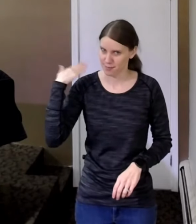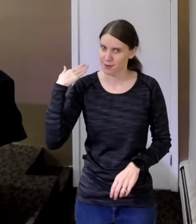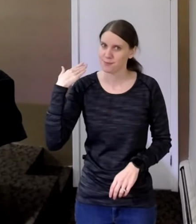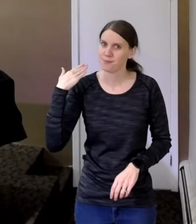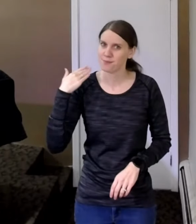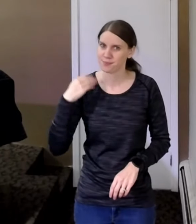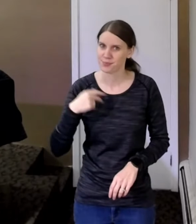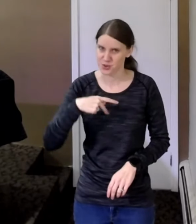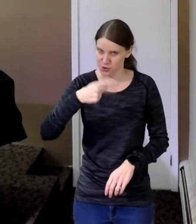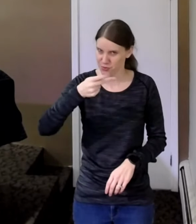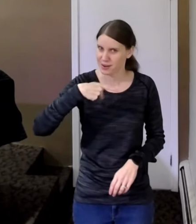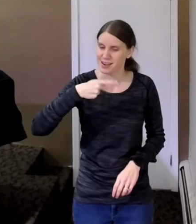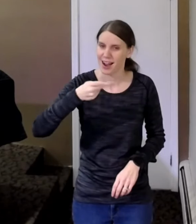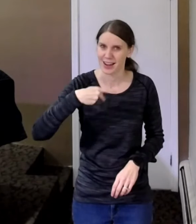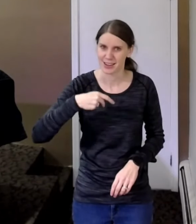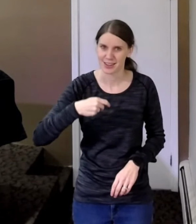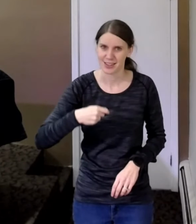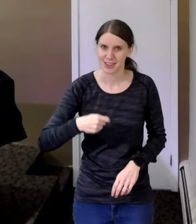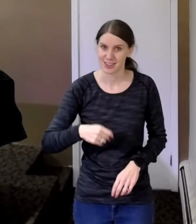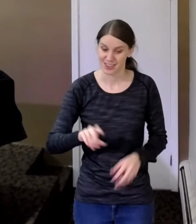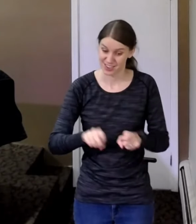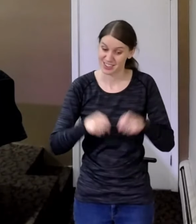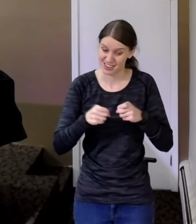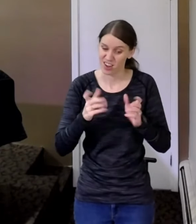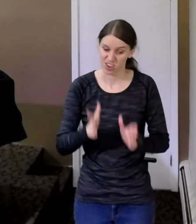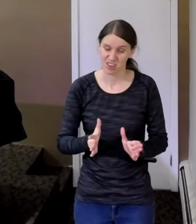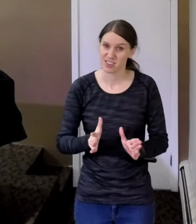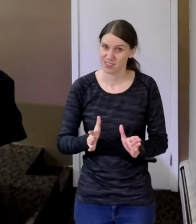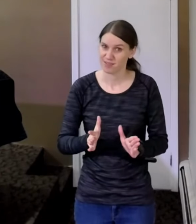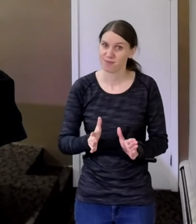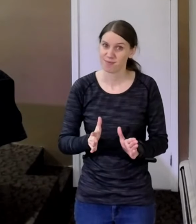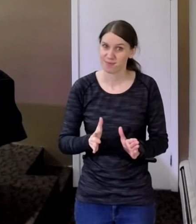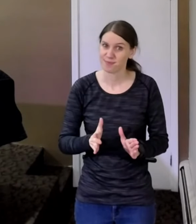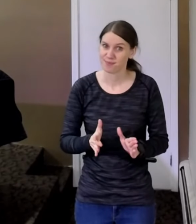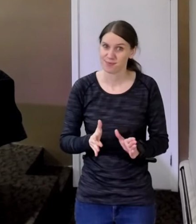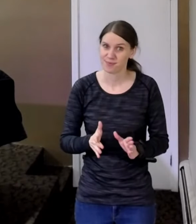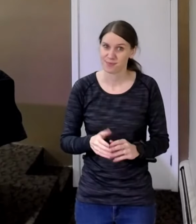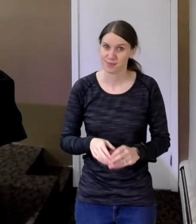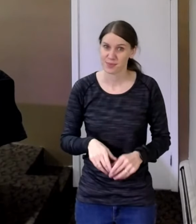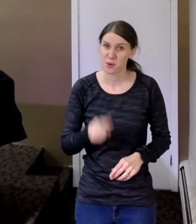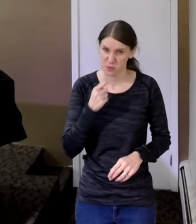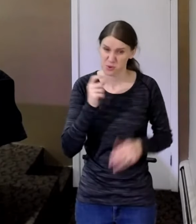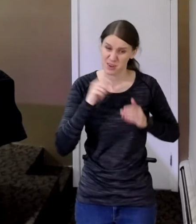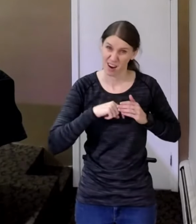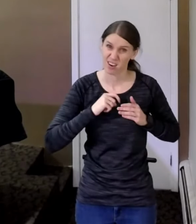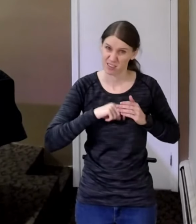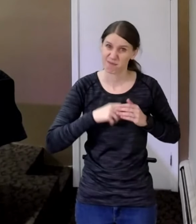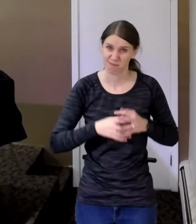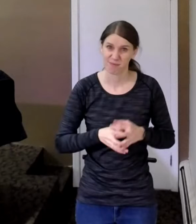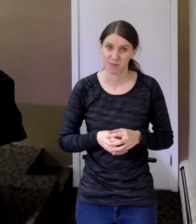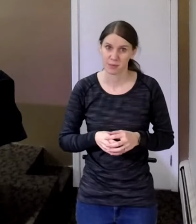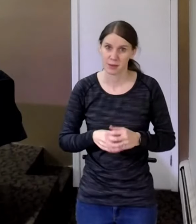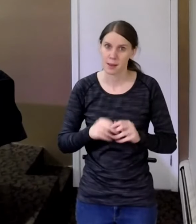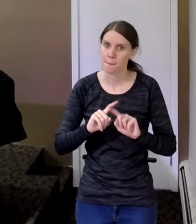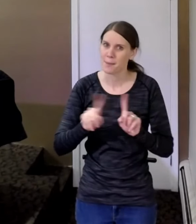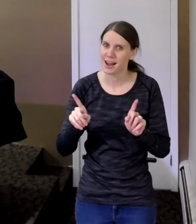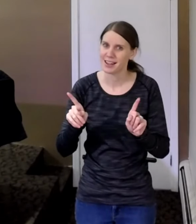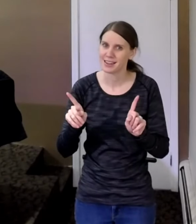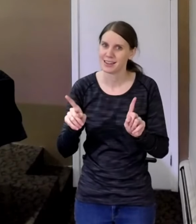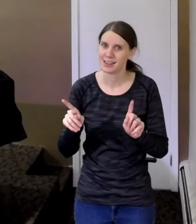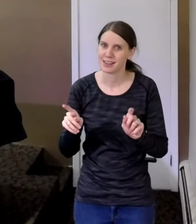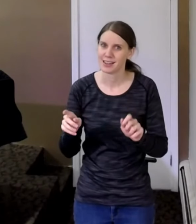all just sinners. It's who we are until we know Jesus.